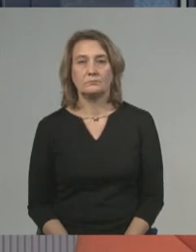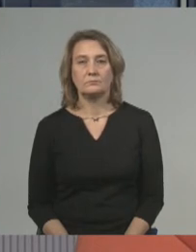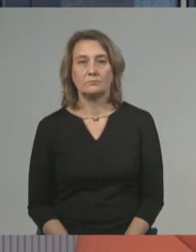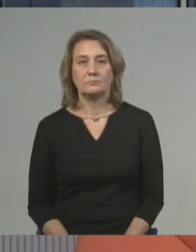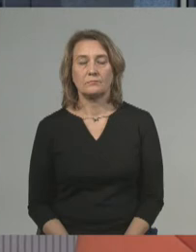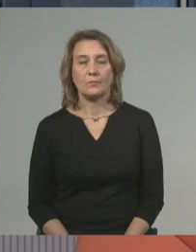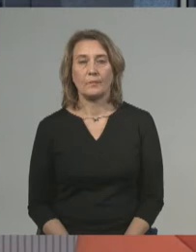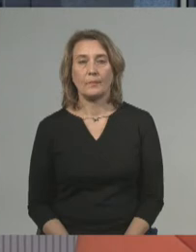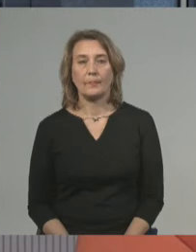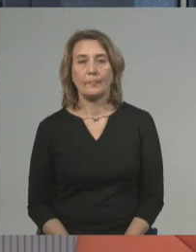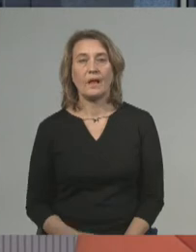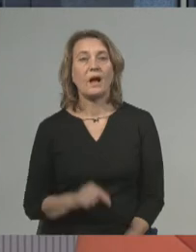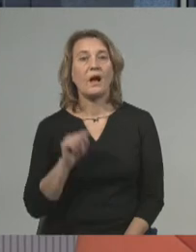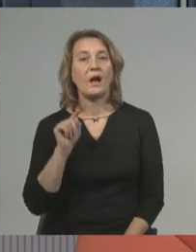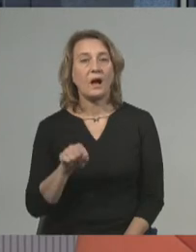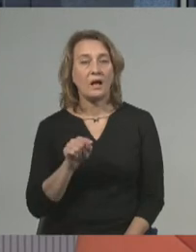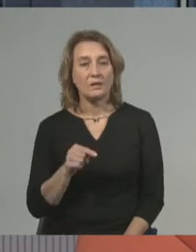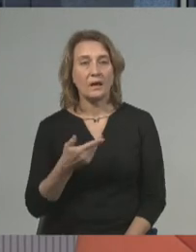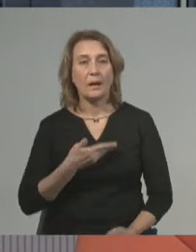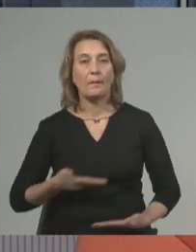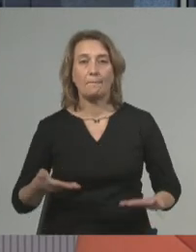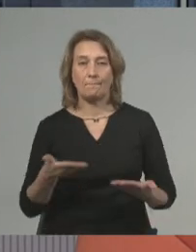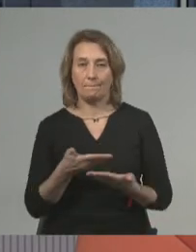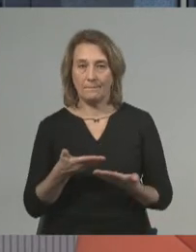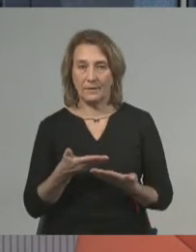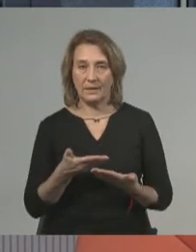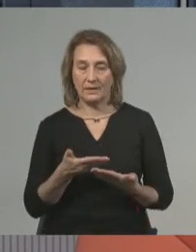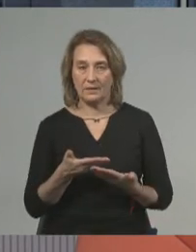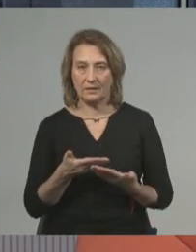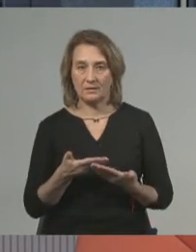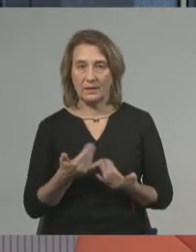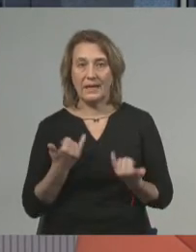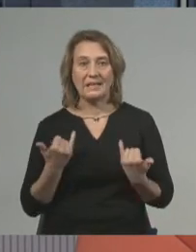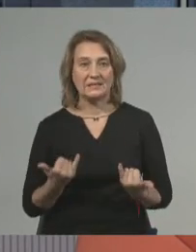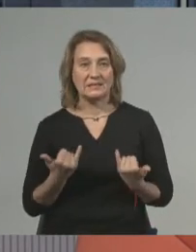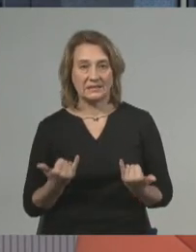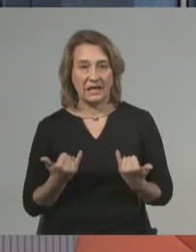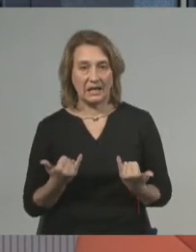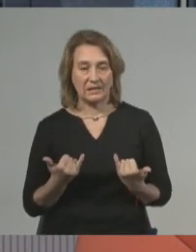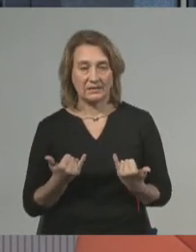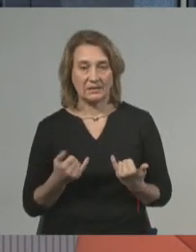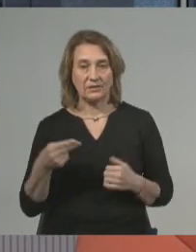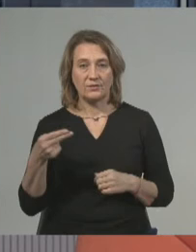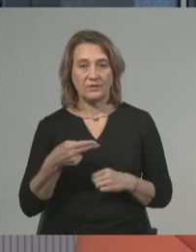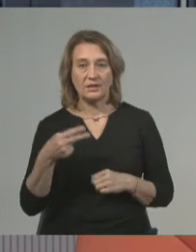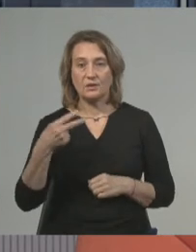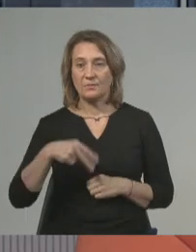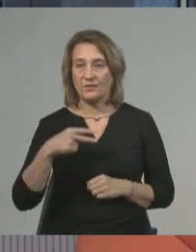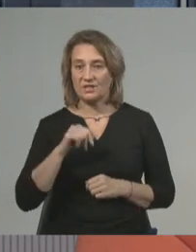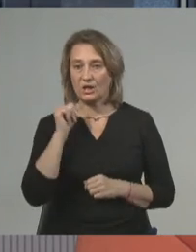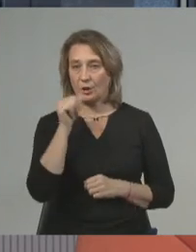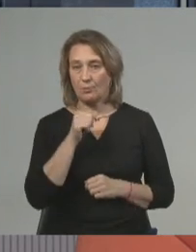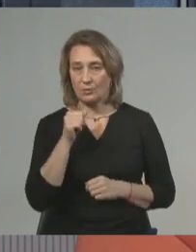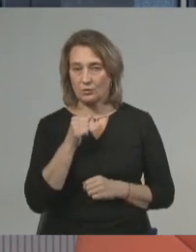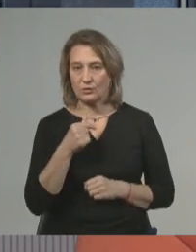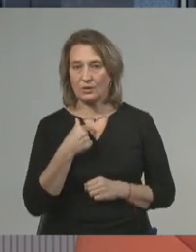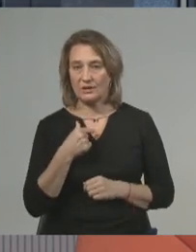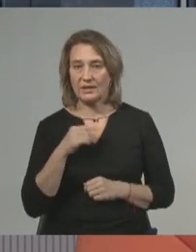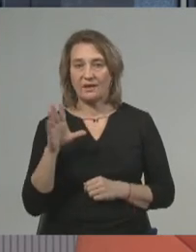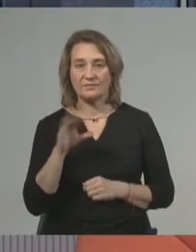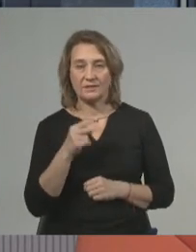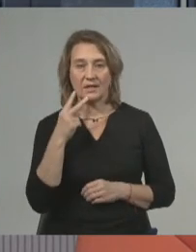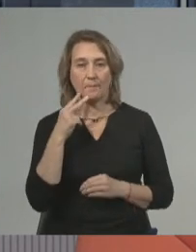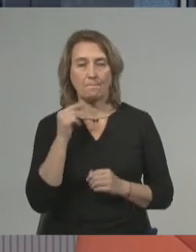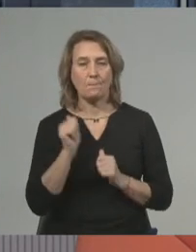we're in 2020 we're nearing the end of 2020 and i'm still constantly hearing claims that